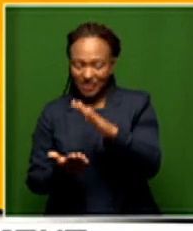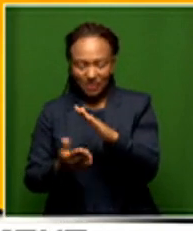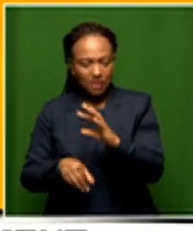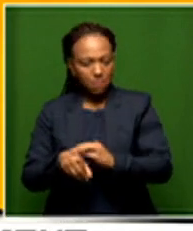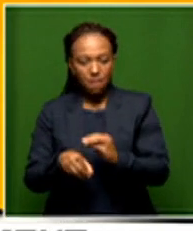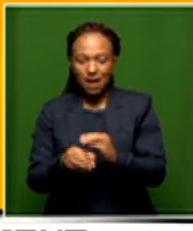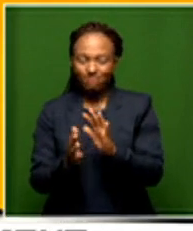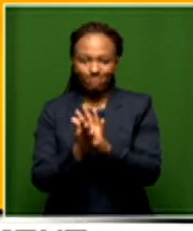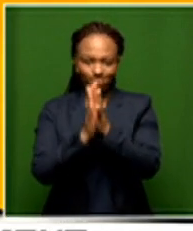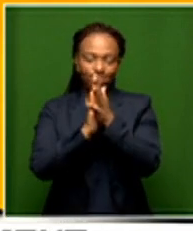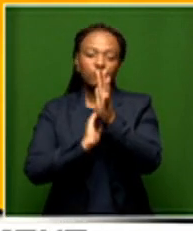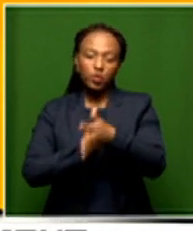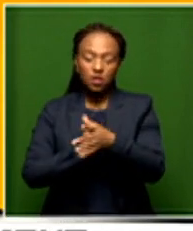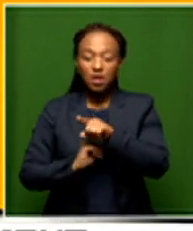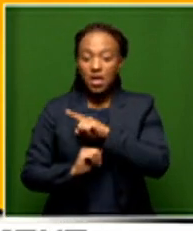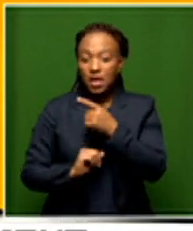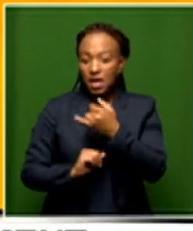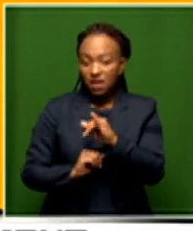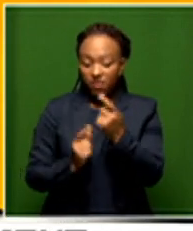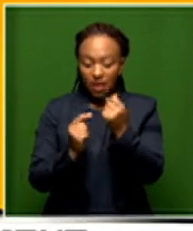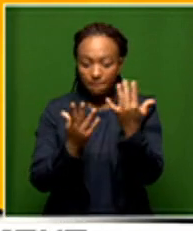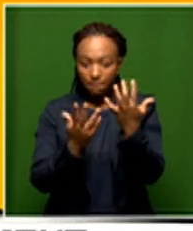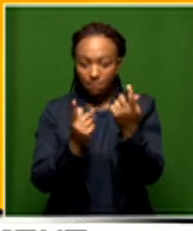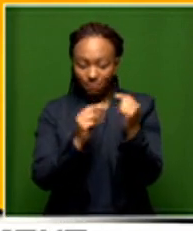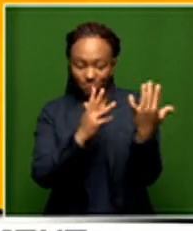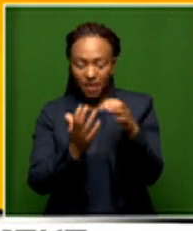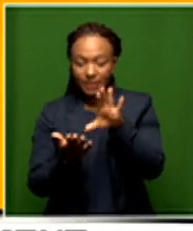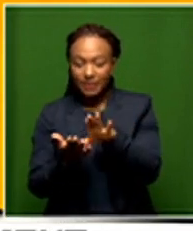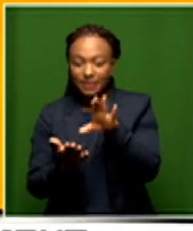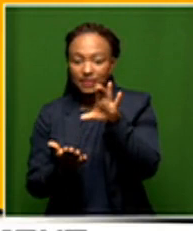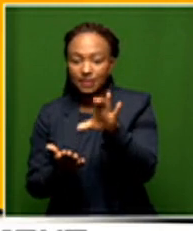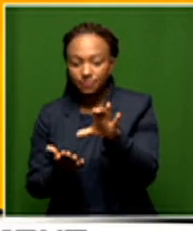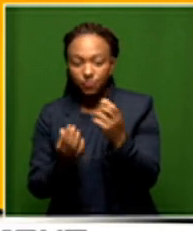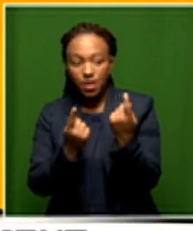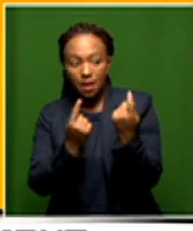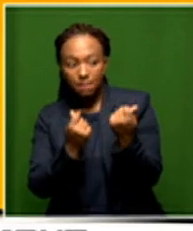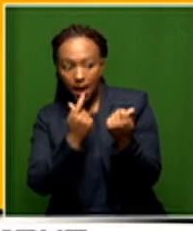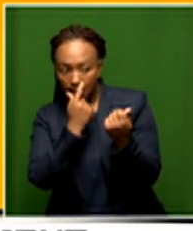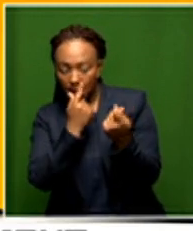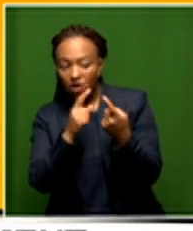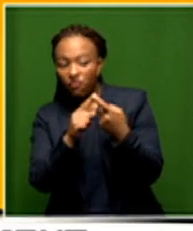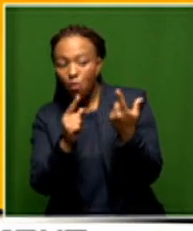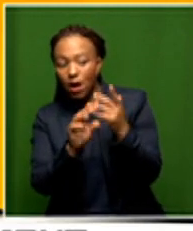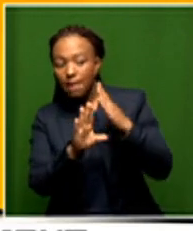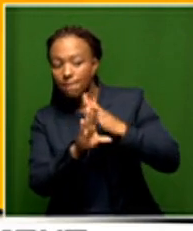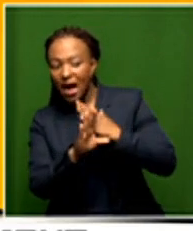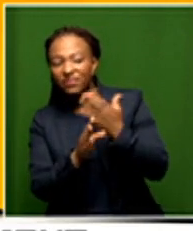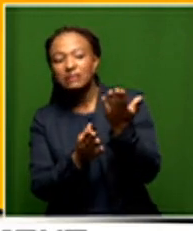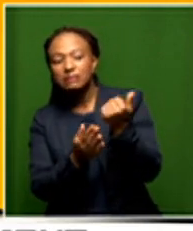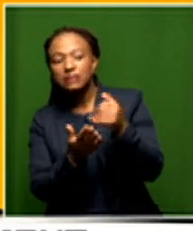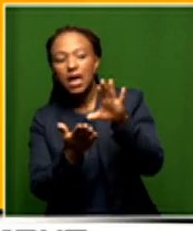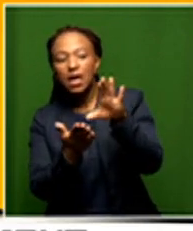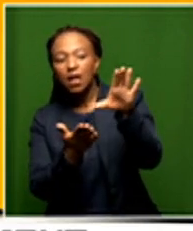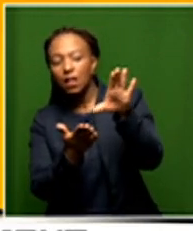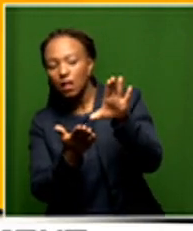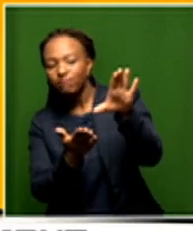then there's the problem that if these budgets come in and then money is starting to be sourced from private funders and donors,